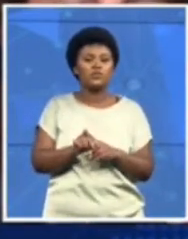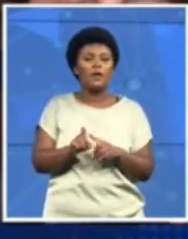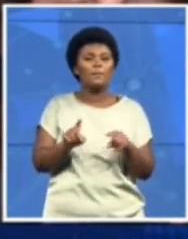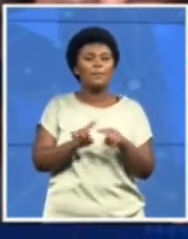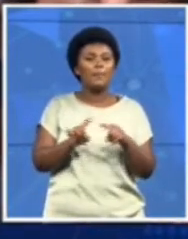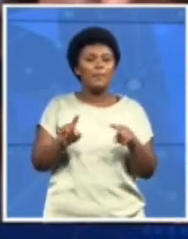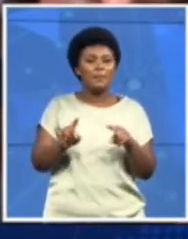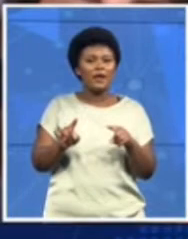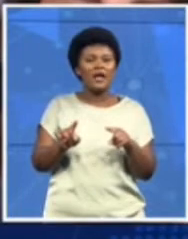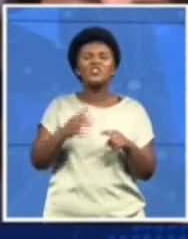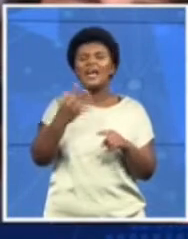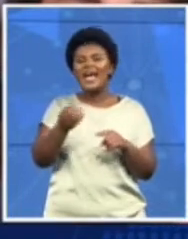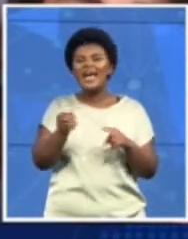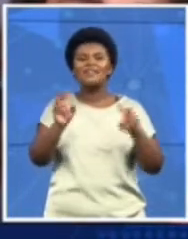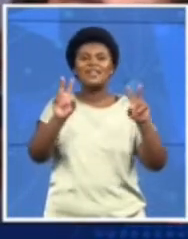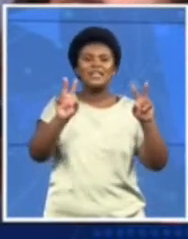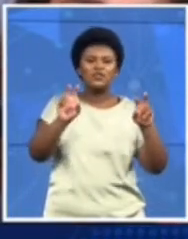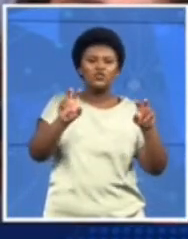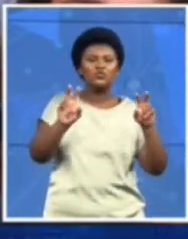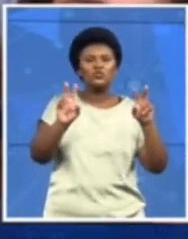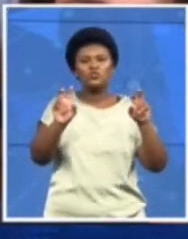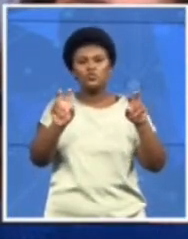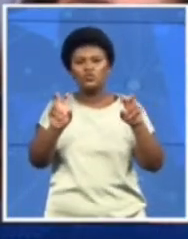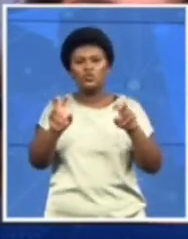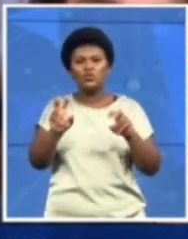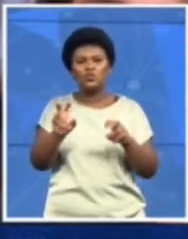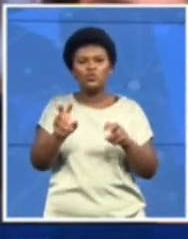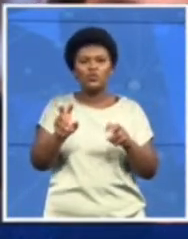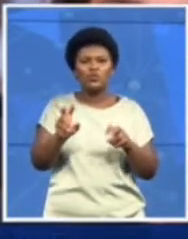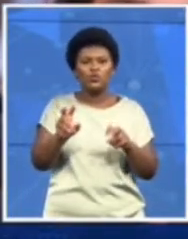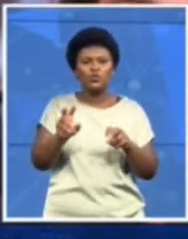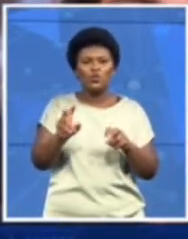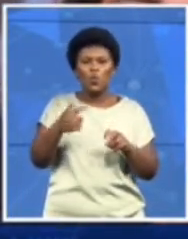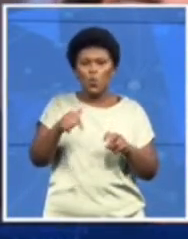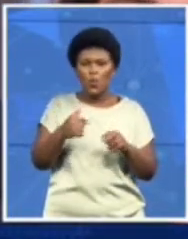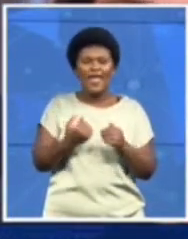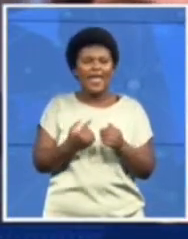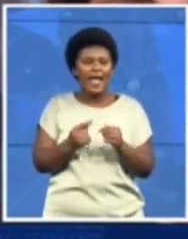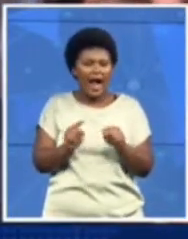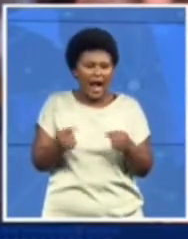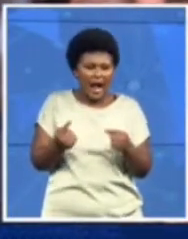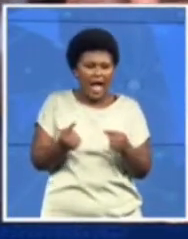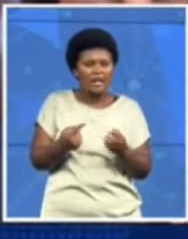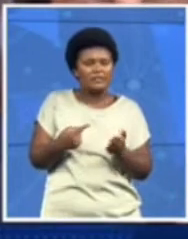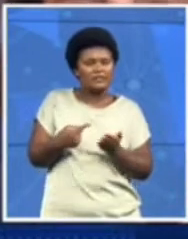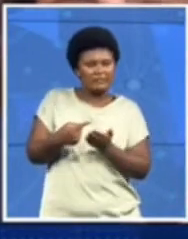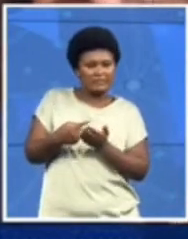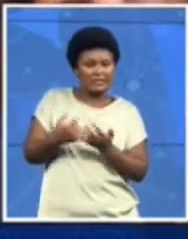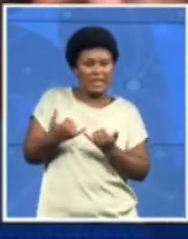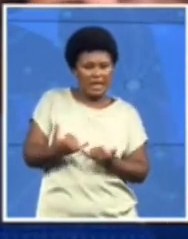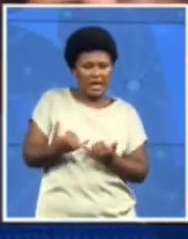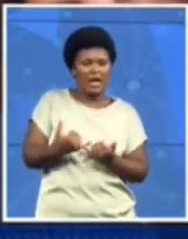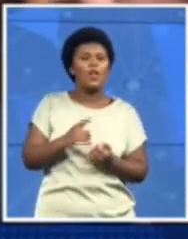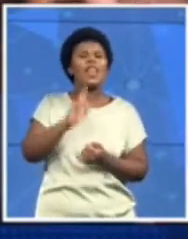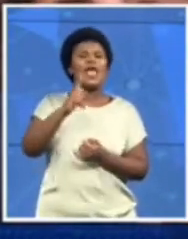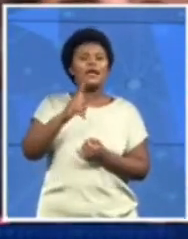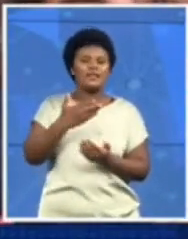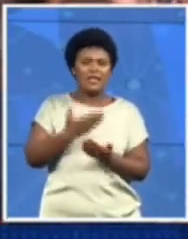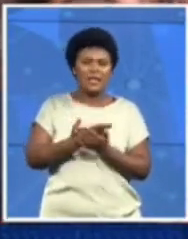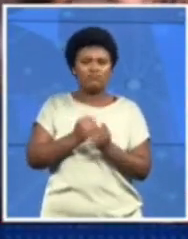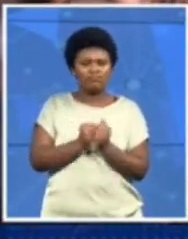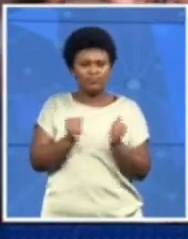we will not be free to discuss with you for now. Yeah, but definitely after some time we